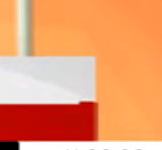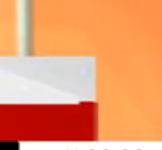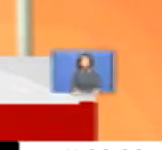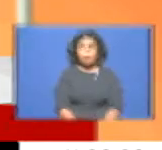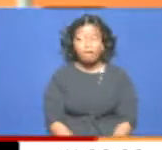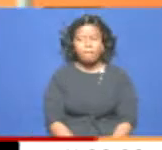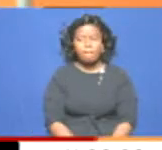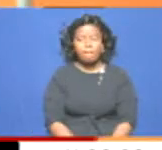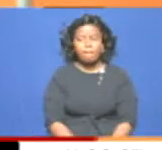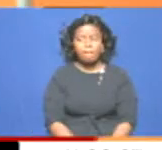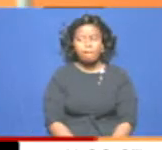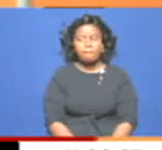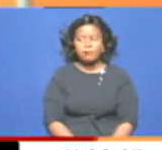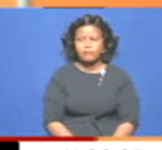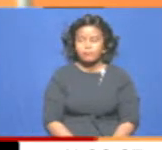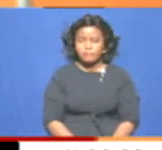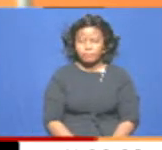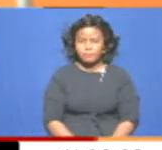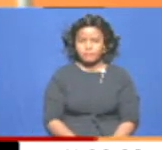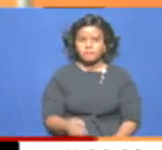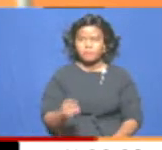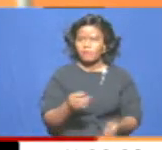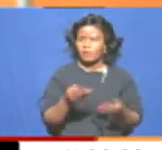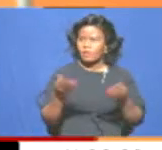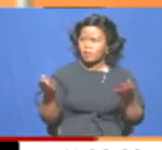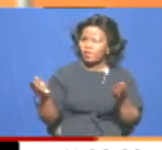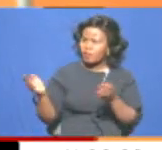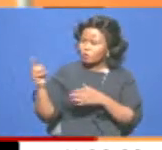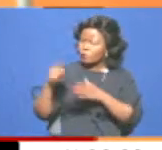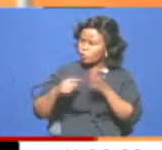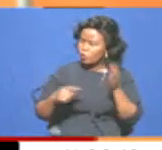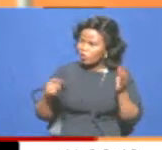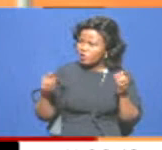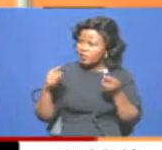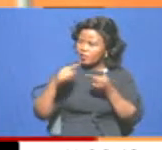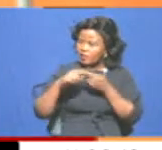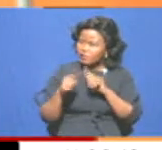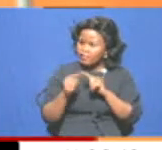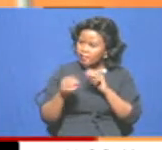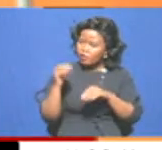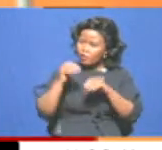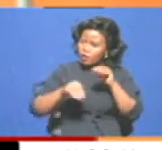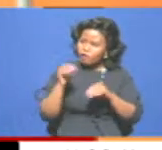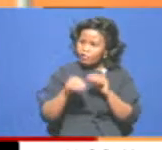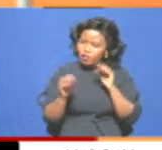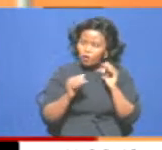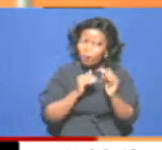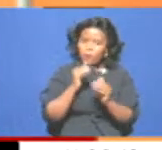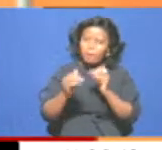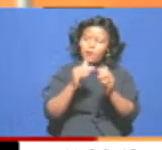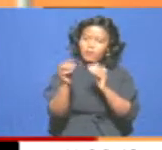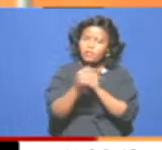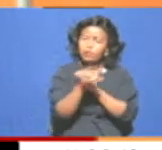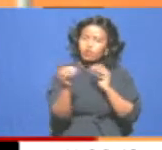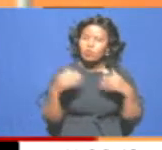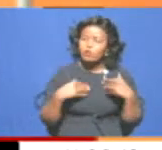federations in the country, being NOC, what's the standard of the electoral processes that you want to leave in sport and in Kenya